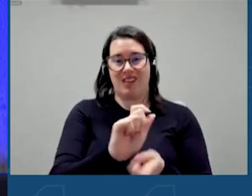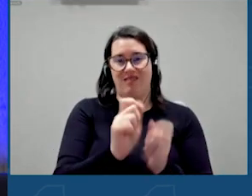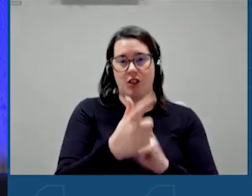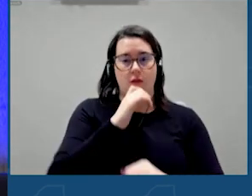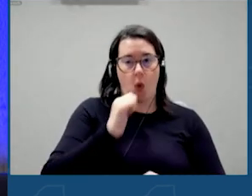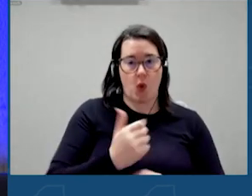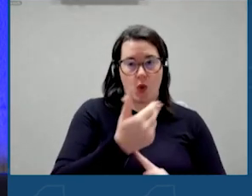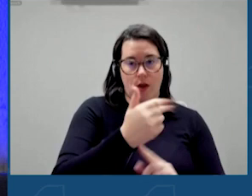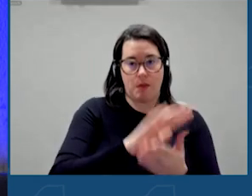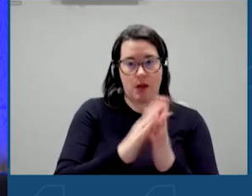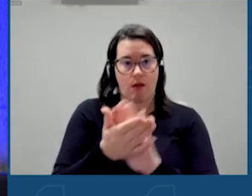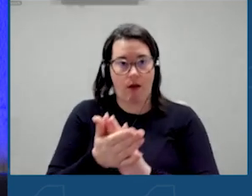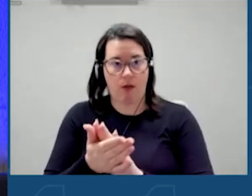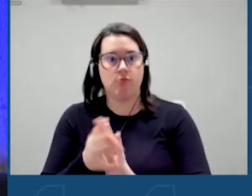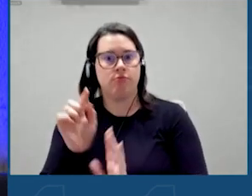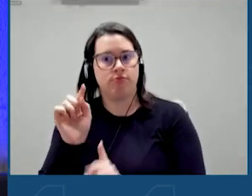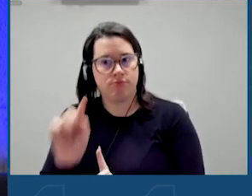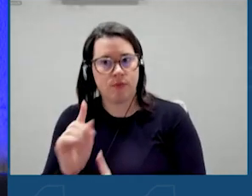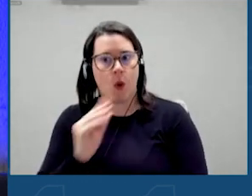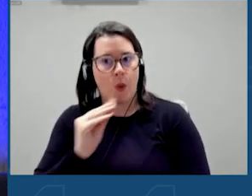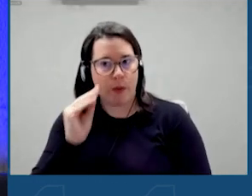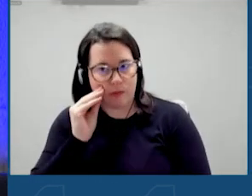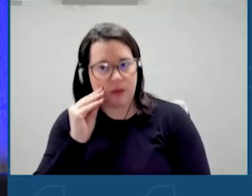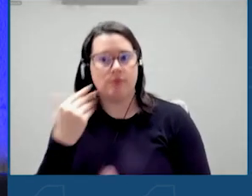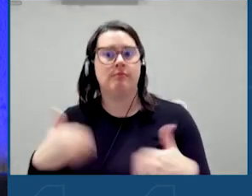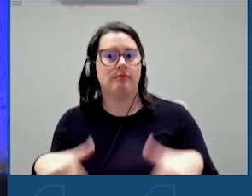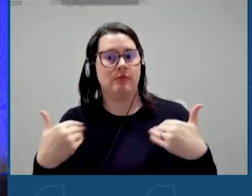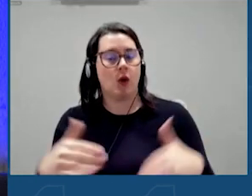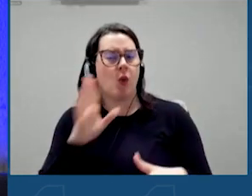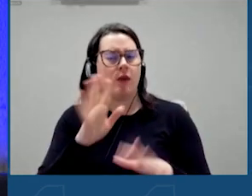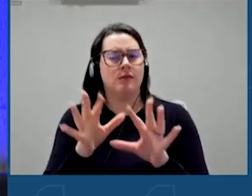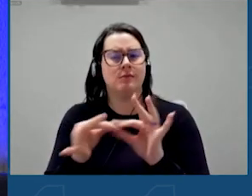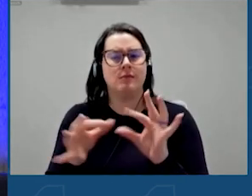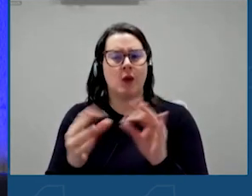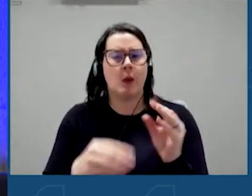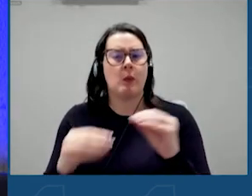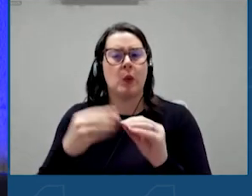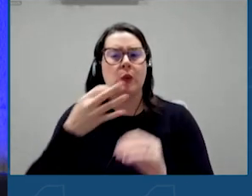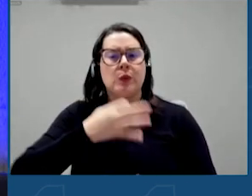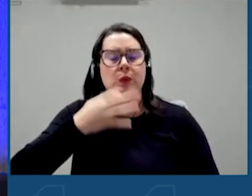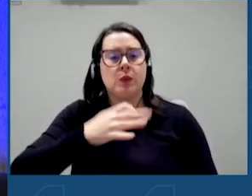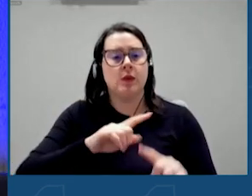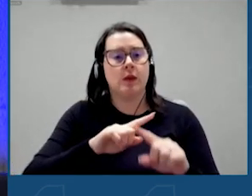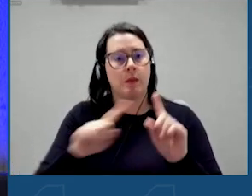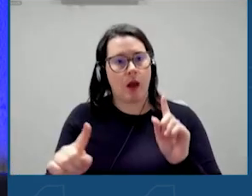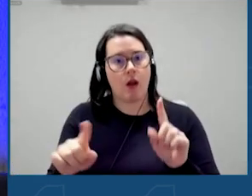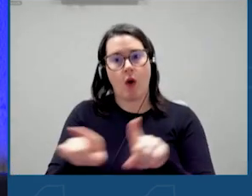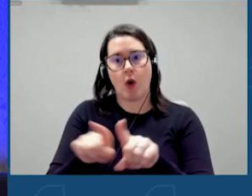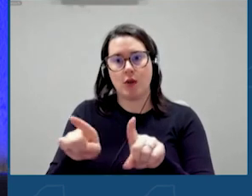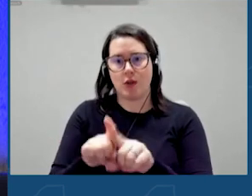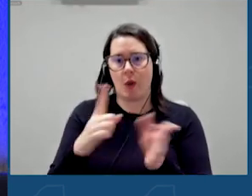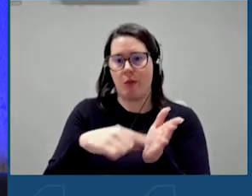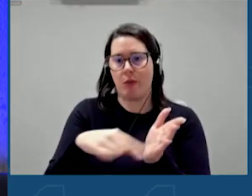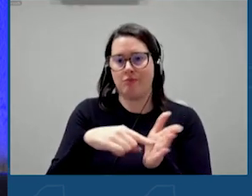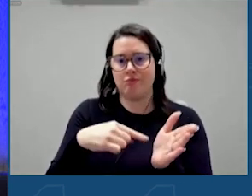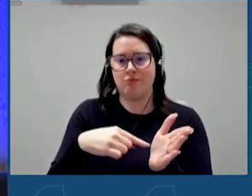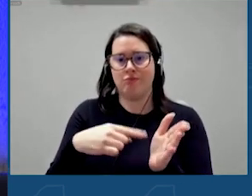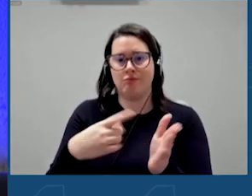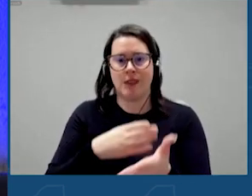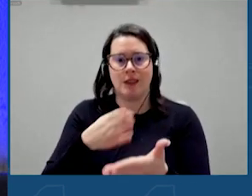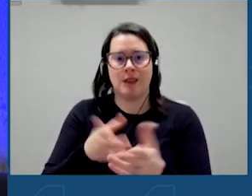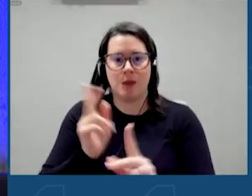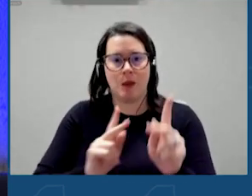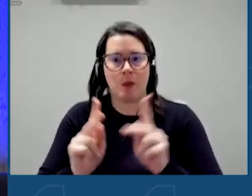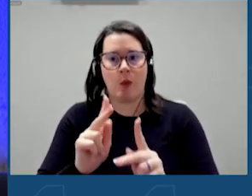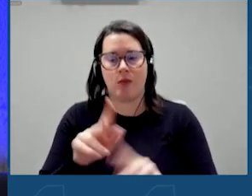that in the next few months, but also combating discriminatory housing practices across the state. This is not a new